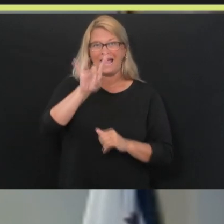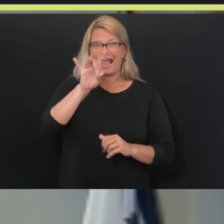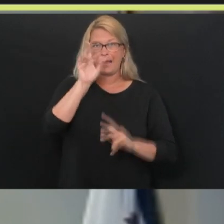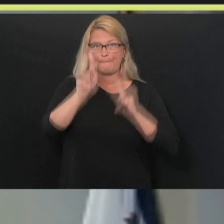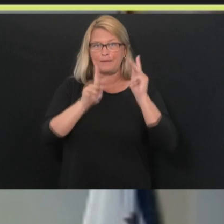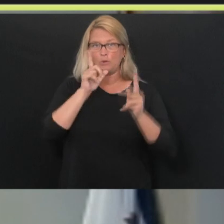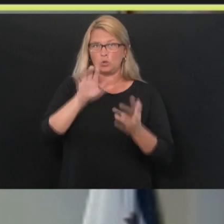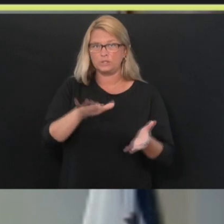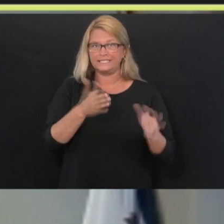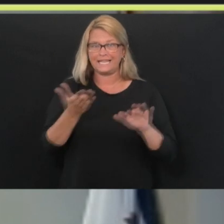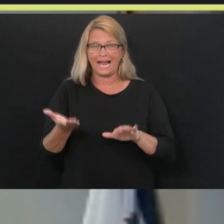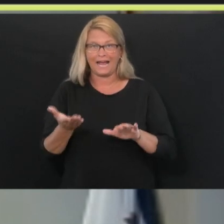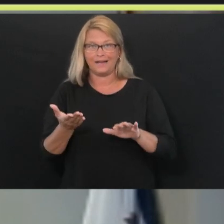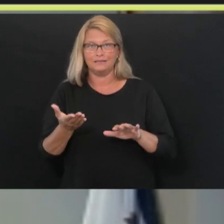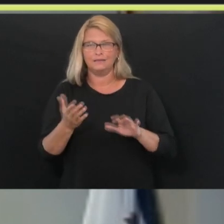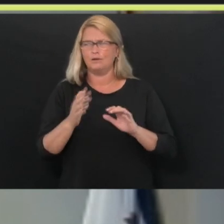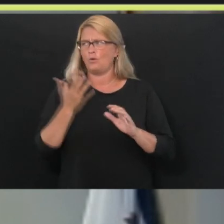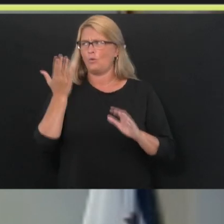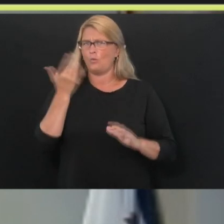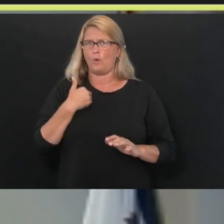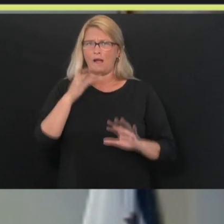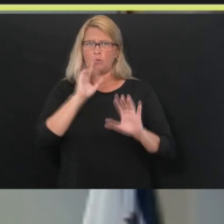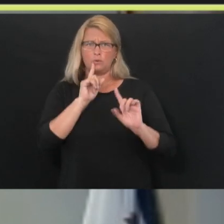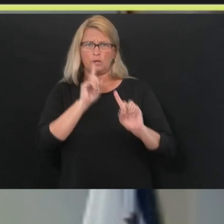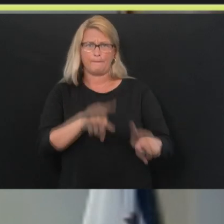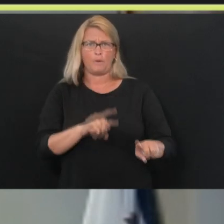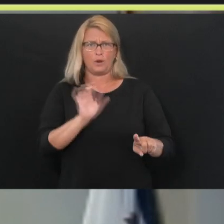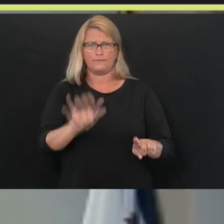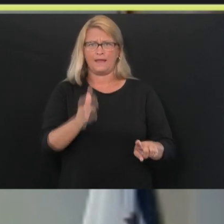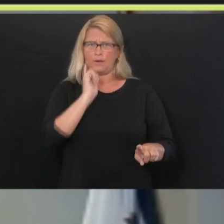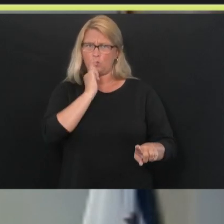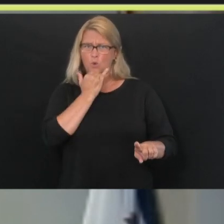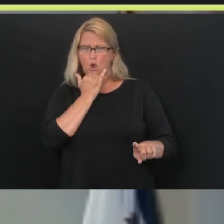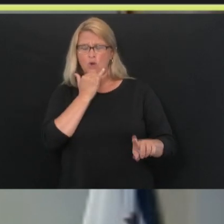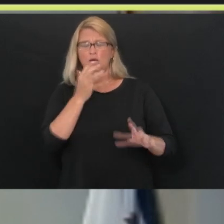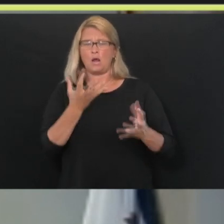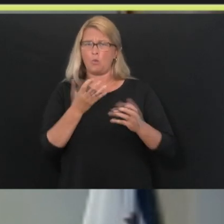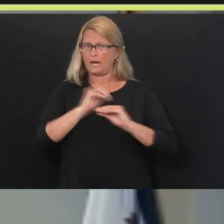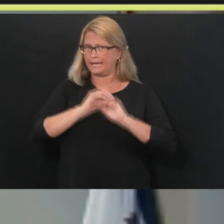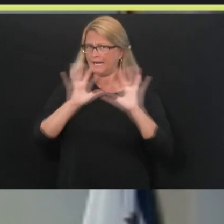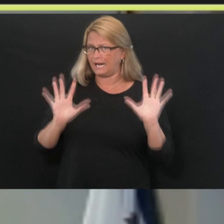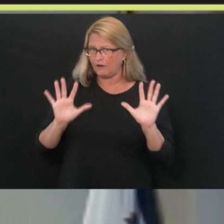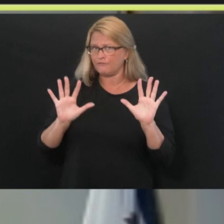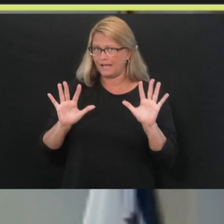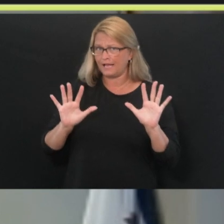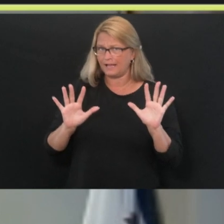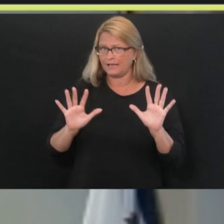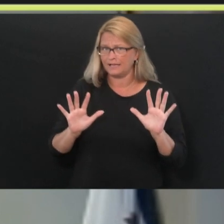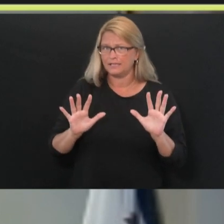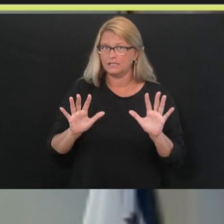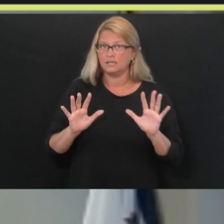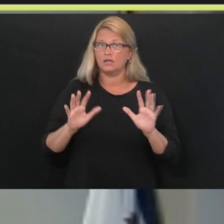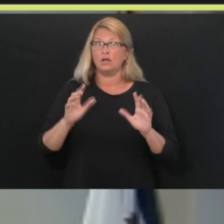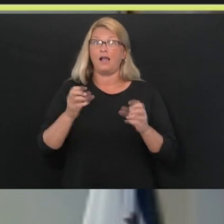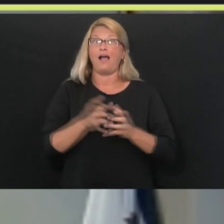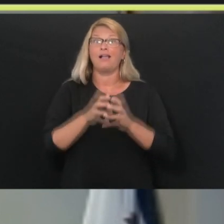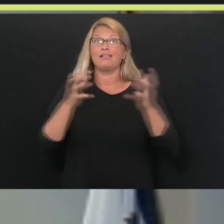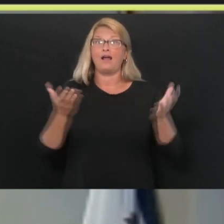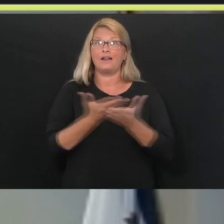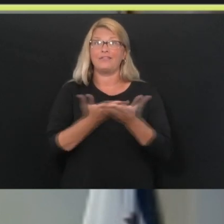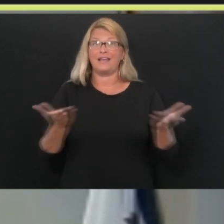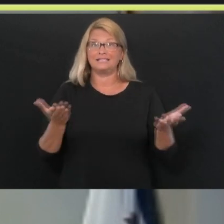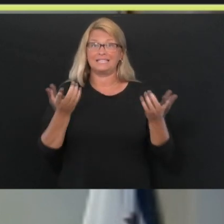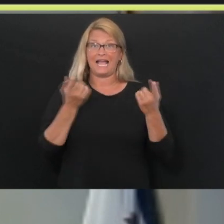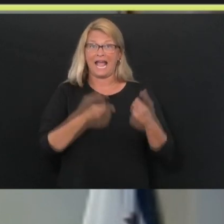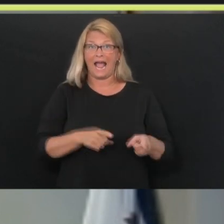passed away was reported. And to clarify that, I want to say that a lot of things are done by paperwork, not by